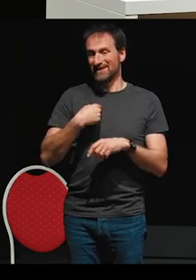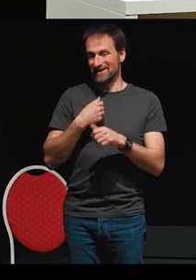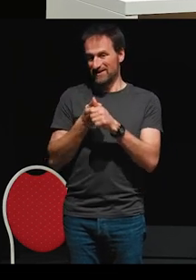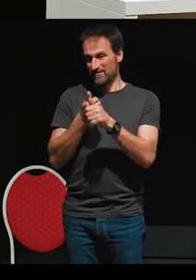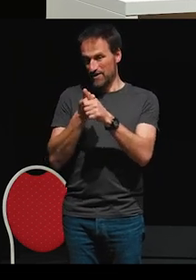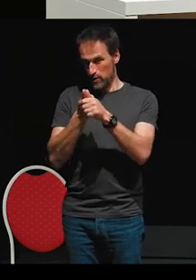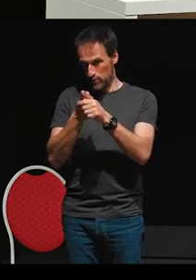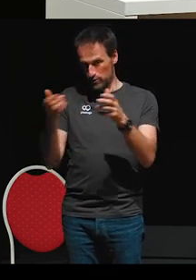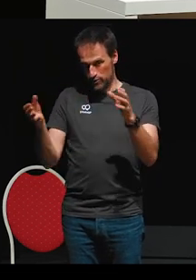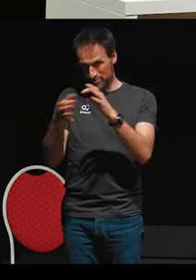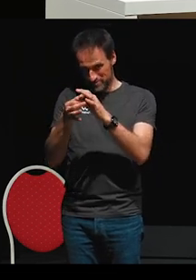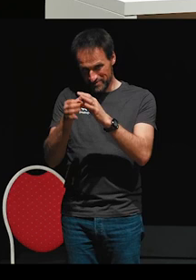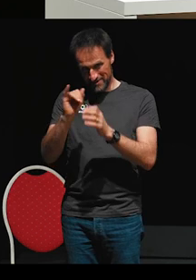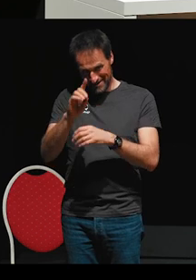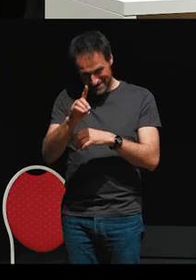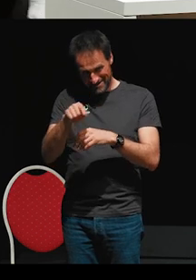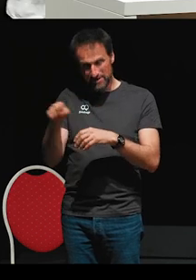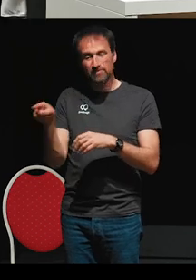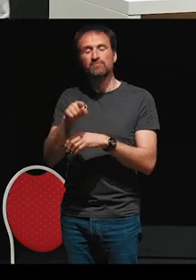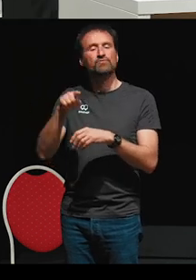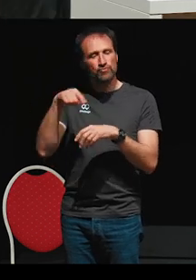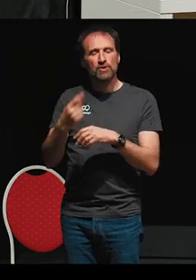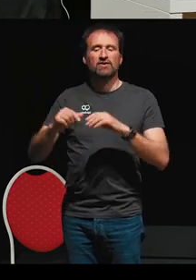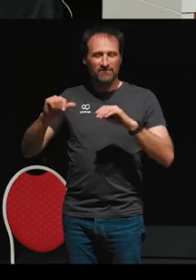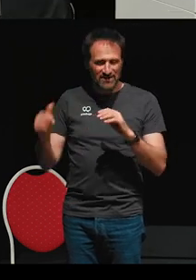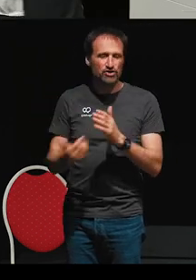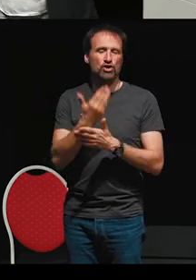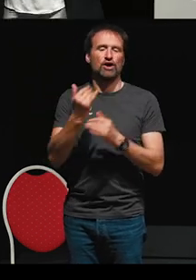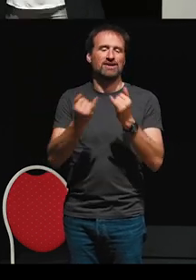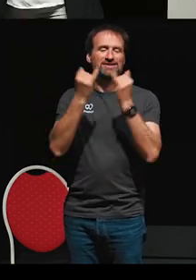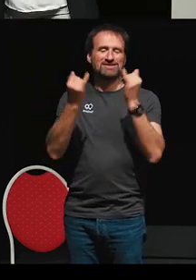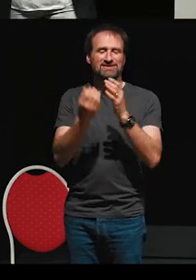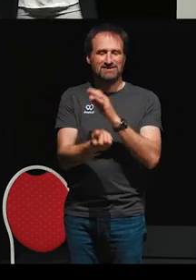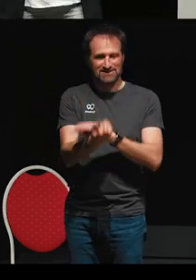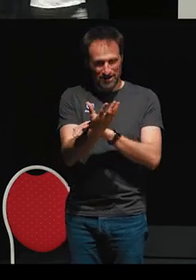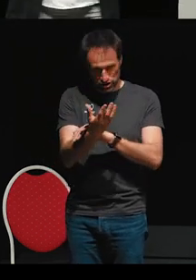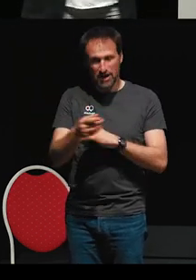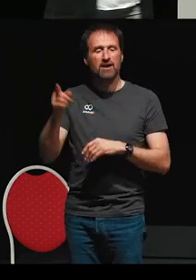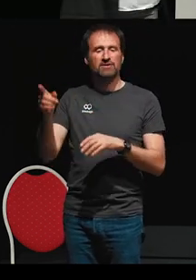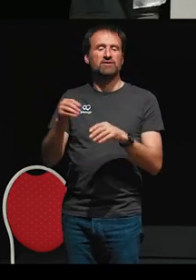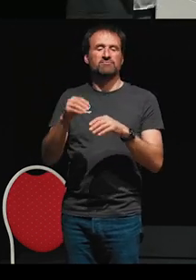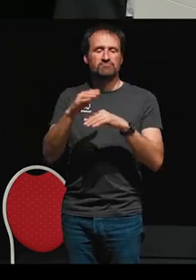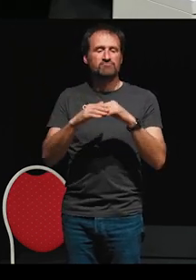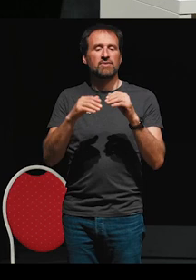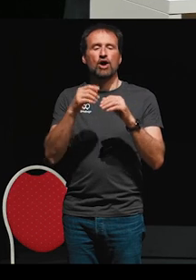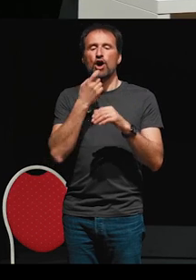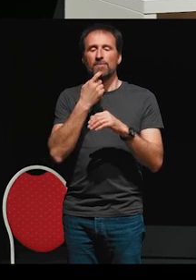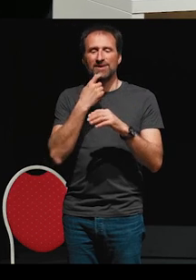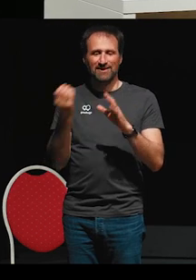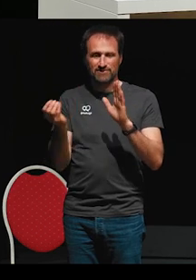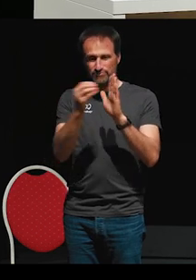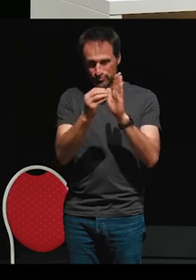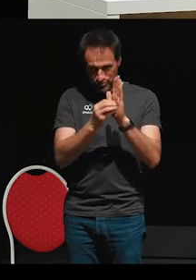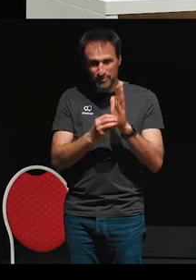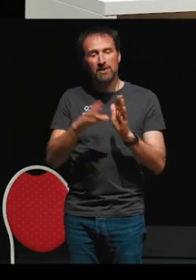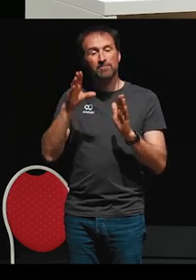again creating an instance and then building a tweet object which would contain everything that I need for